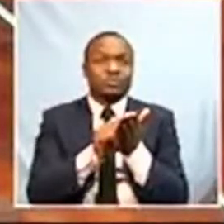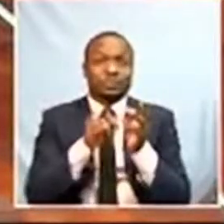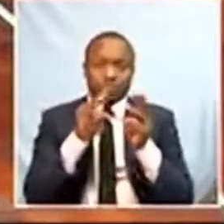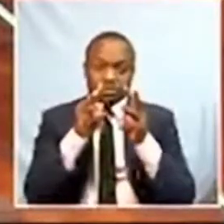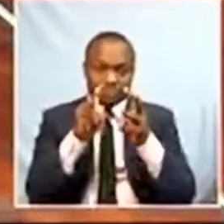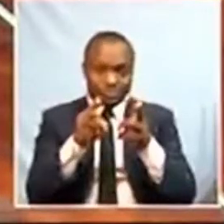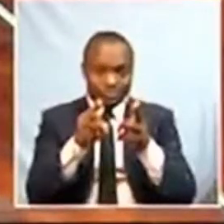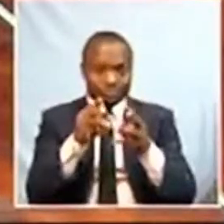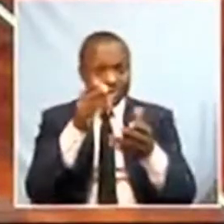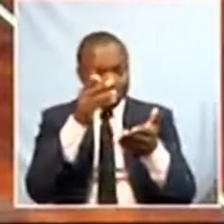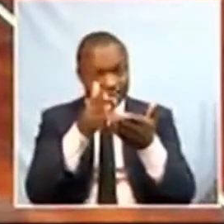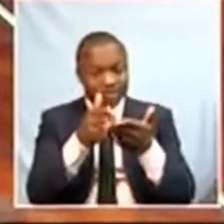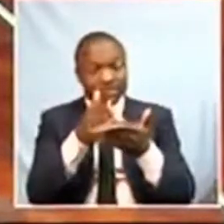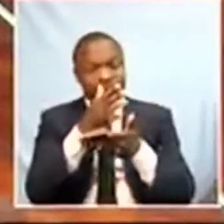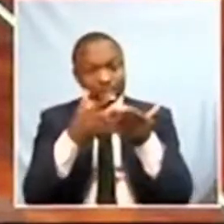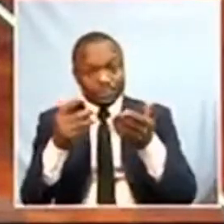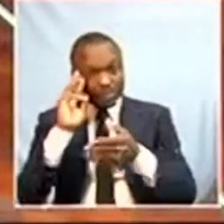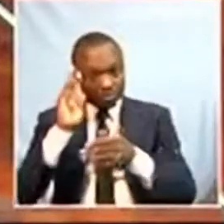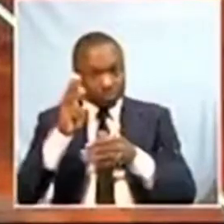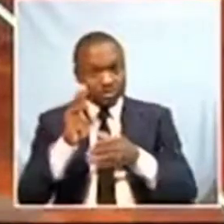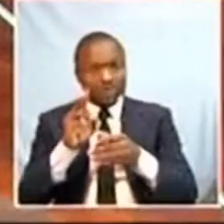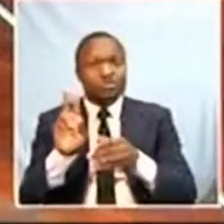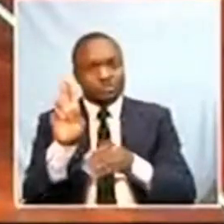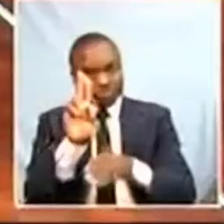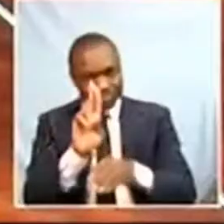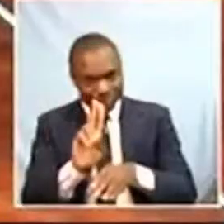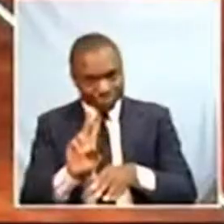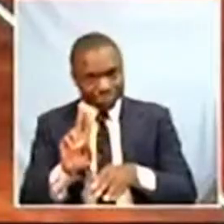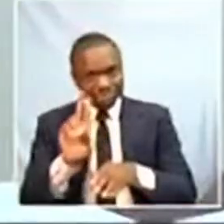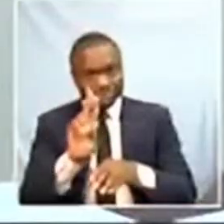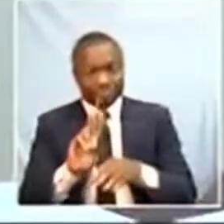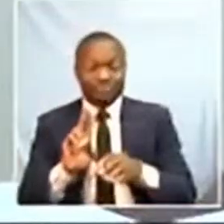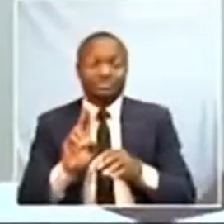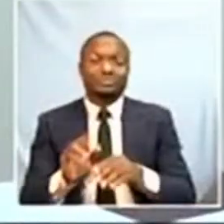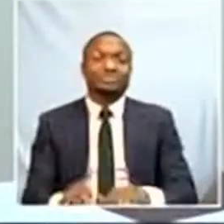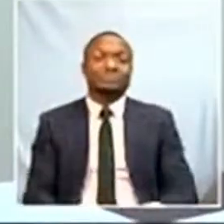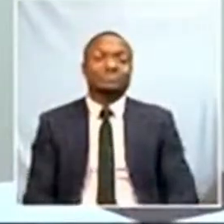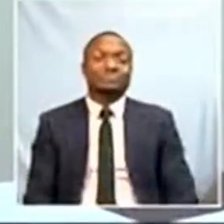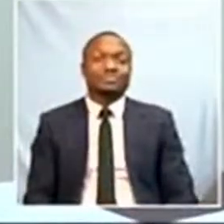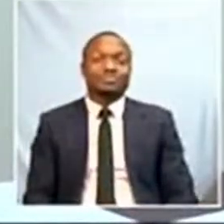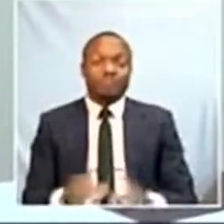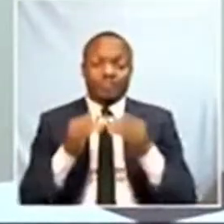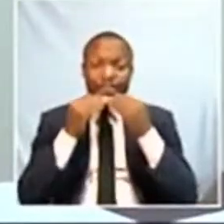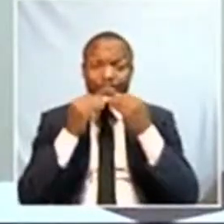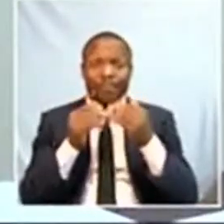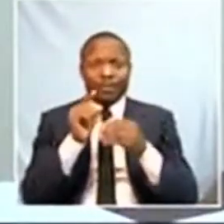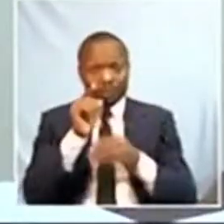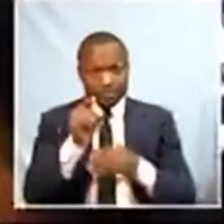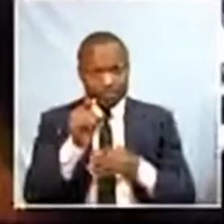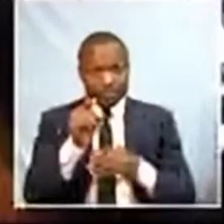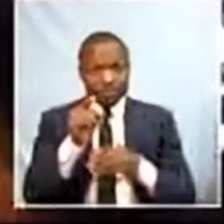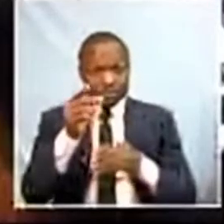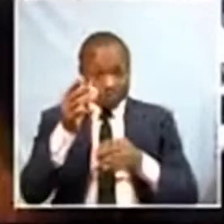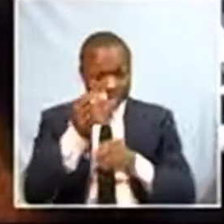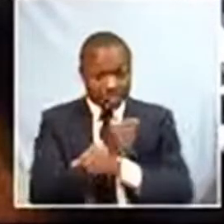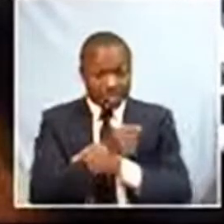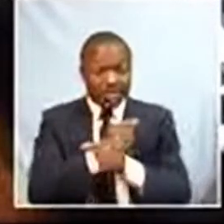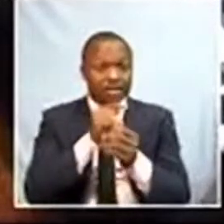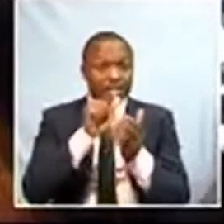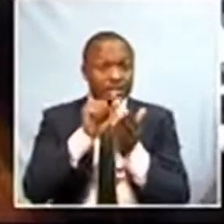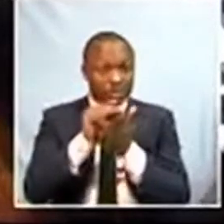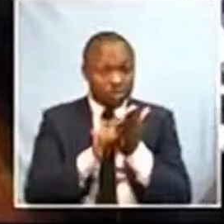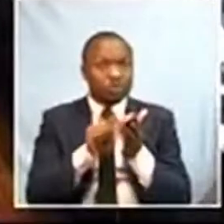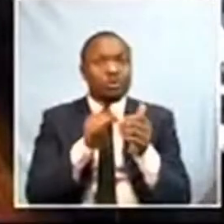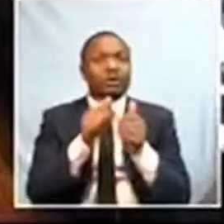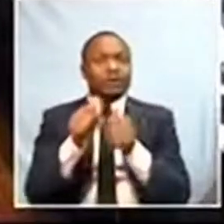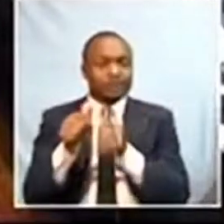that is something that we intend to pursue. That's good. Thank you. You take legal actions. Thank